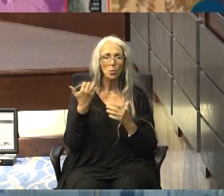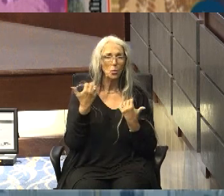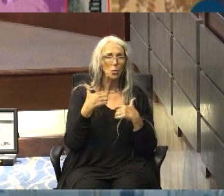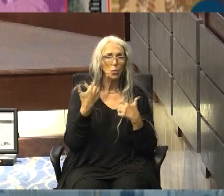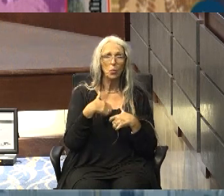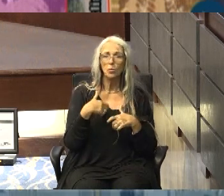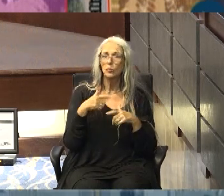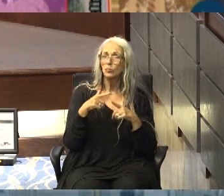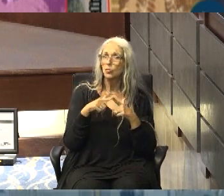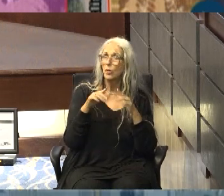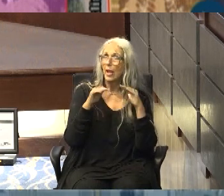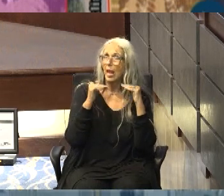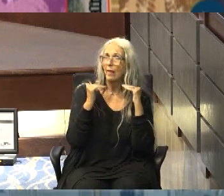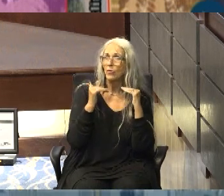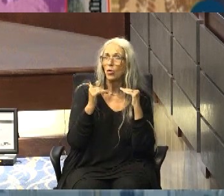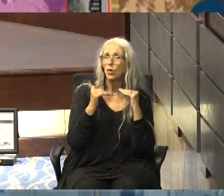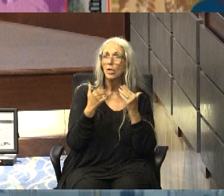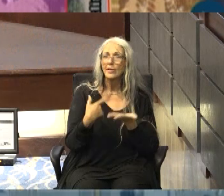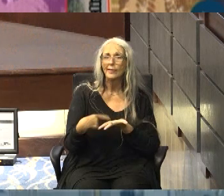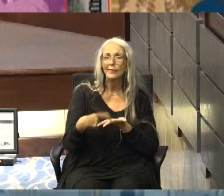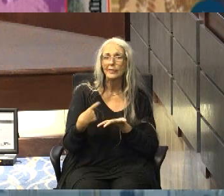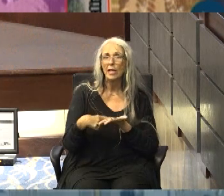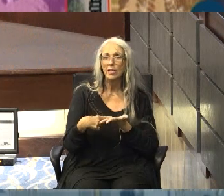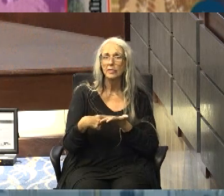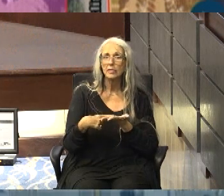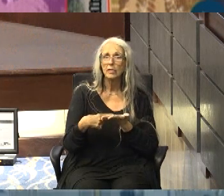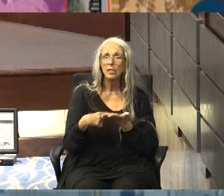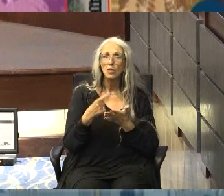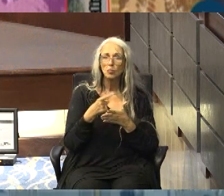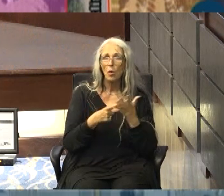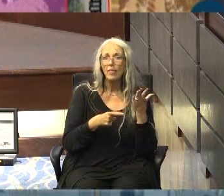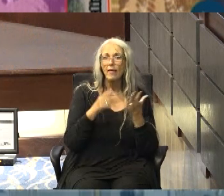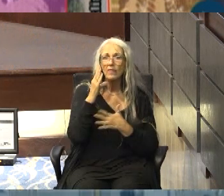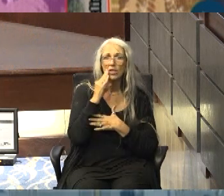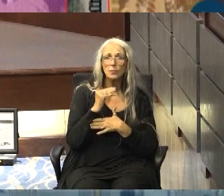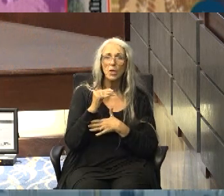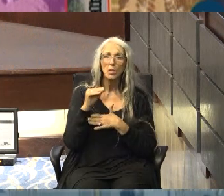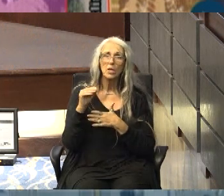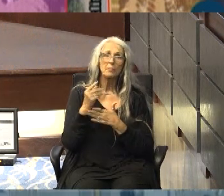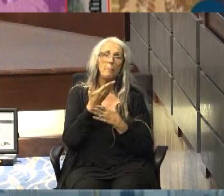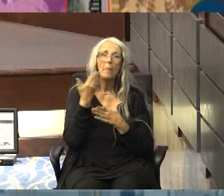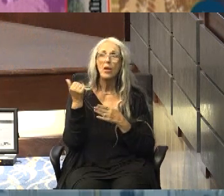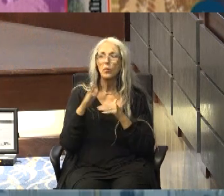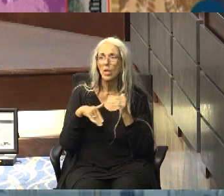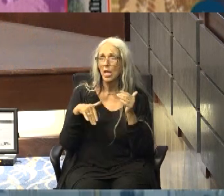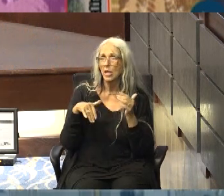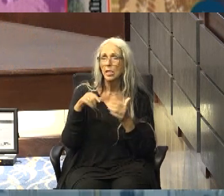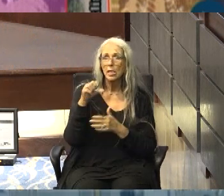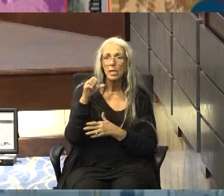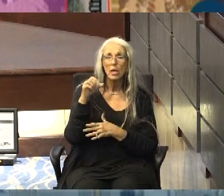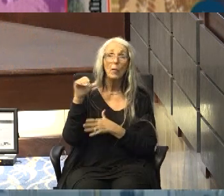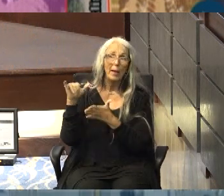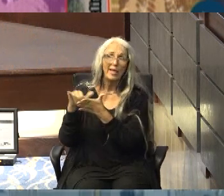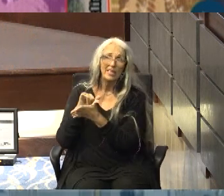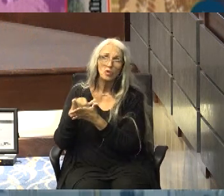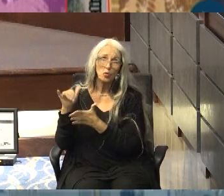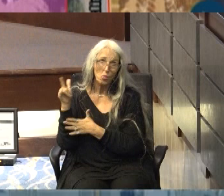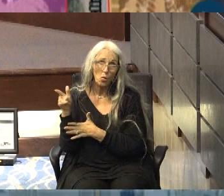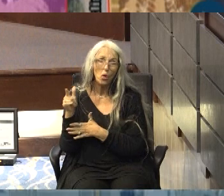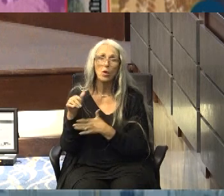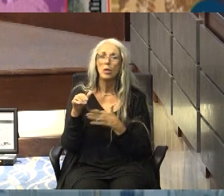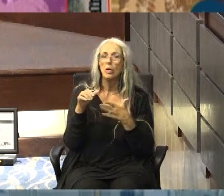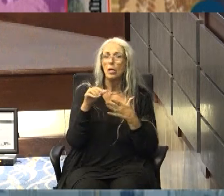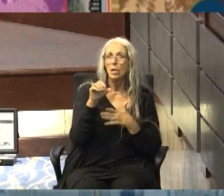level of being discussed as better than what they've encountered in New York, better than what they've encountered in San Francisco. So I think that's high praise,